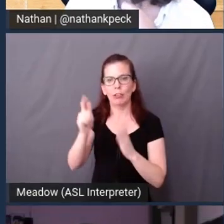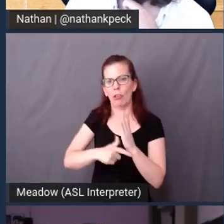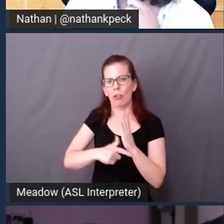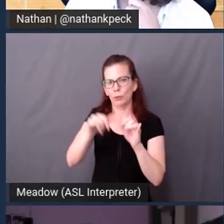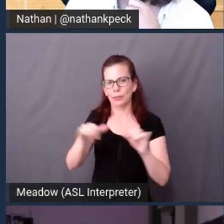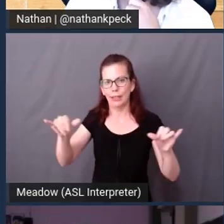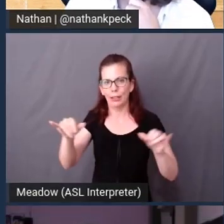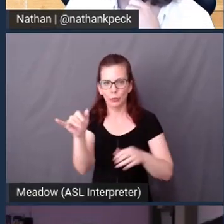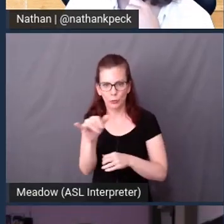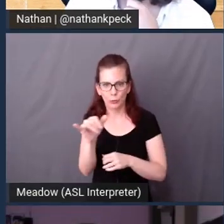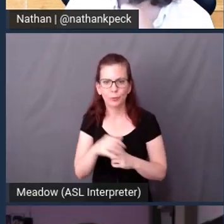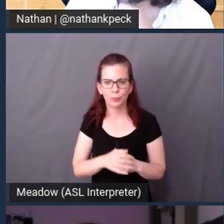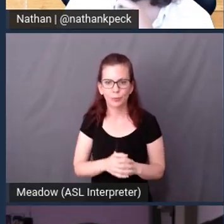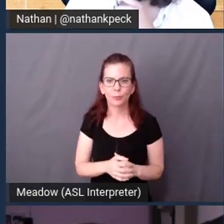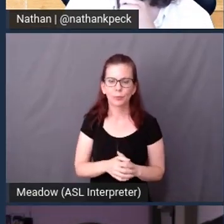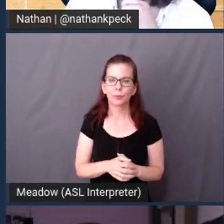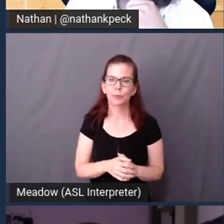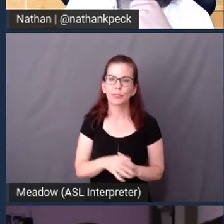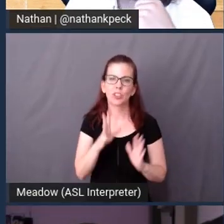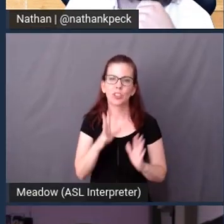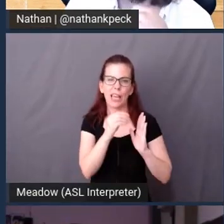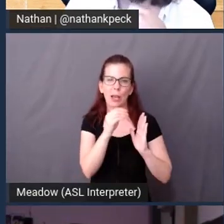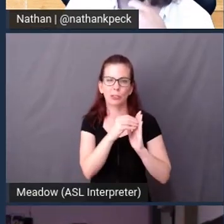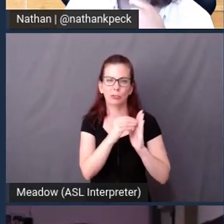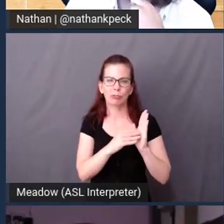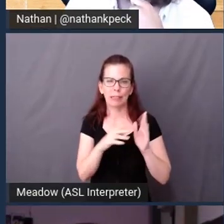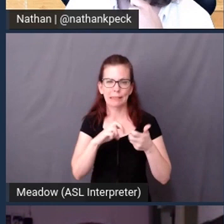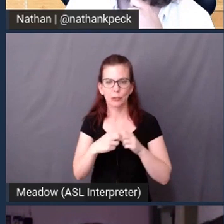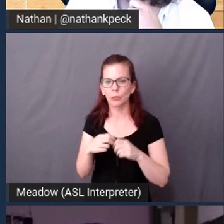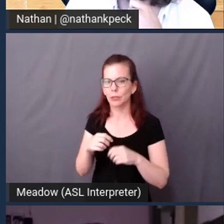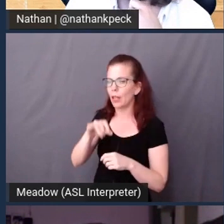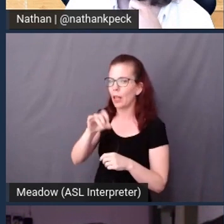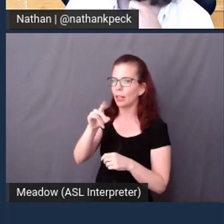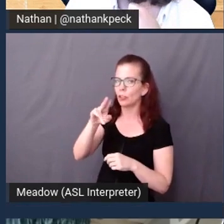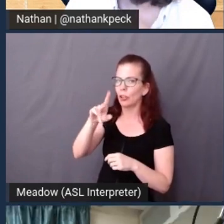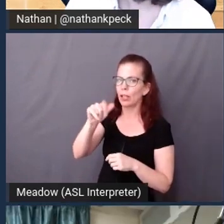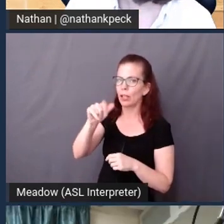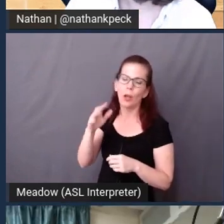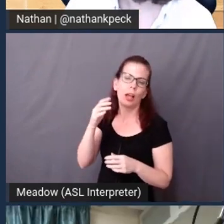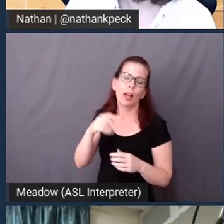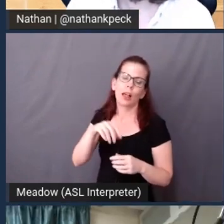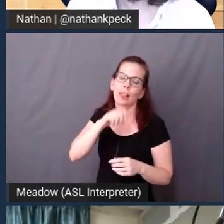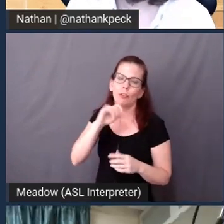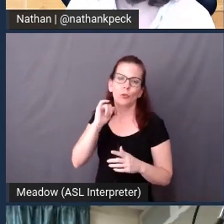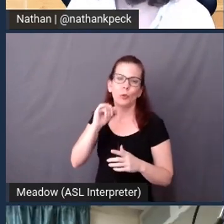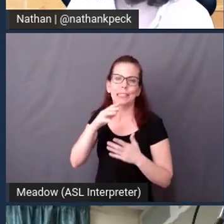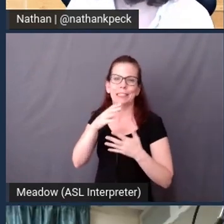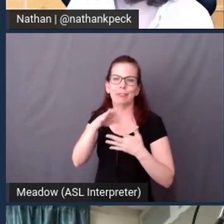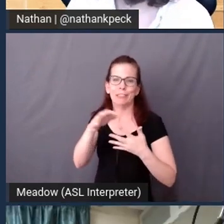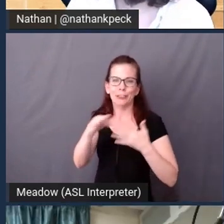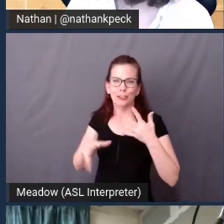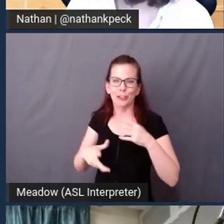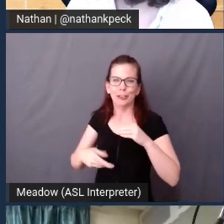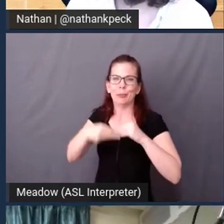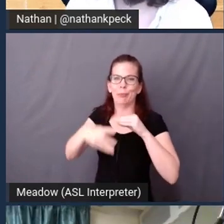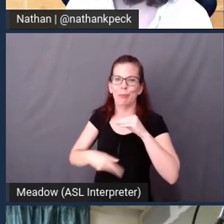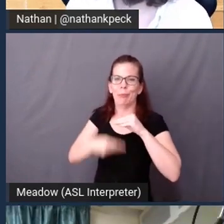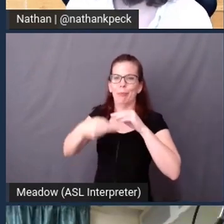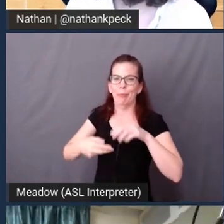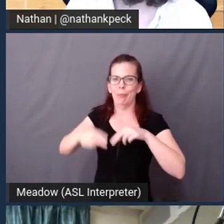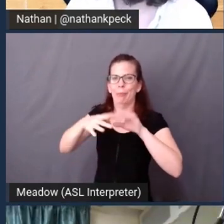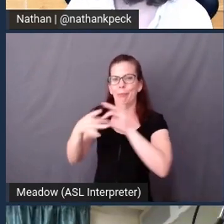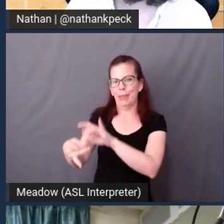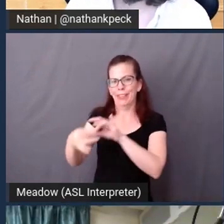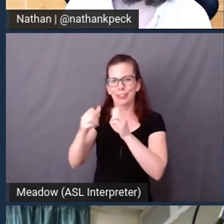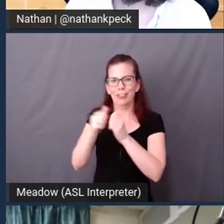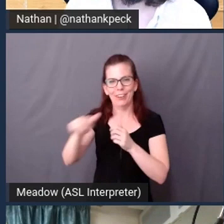features. Good. I love it when features build on features. So I think that's just a wonderful thing, because